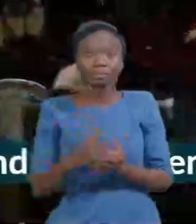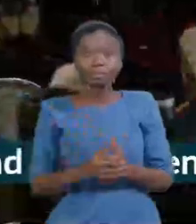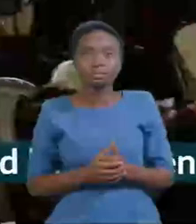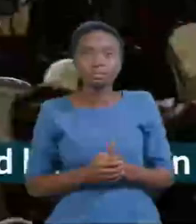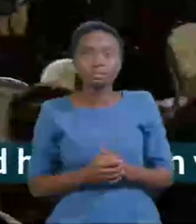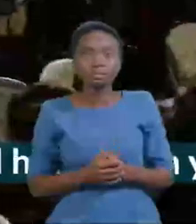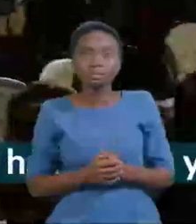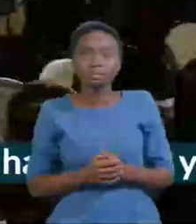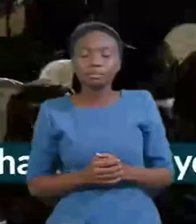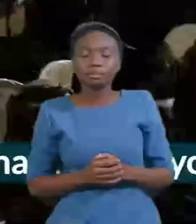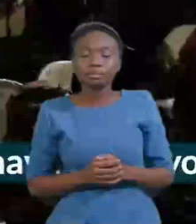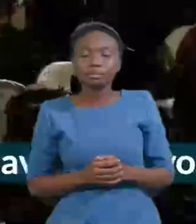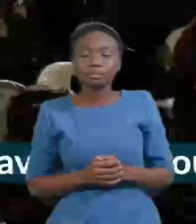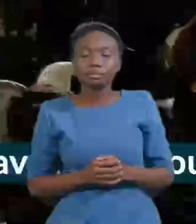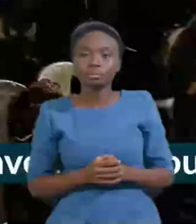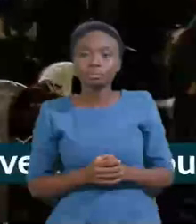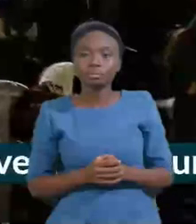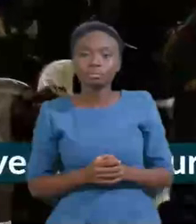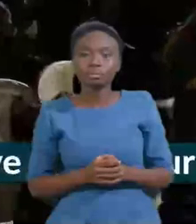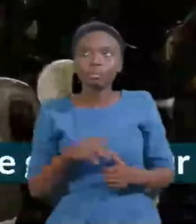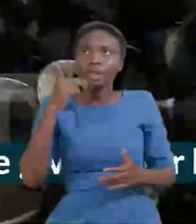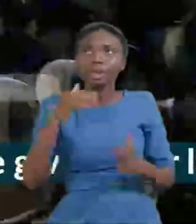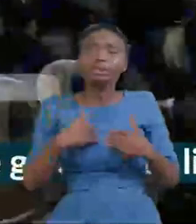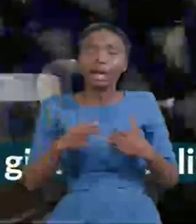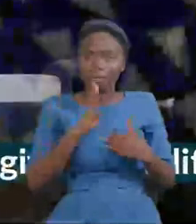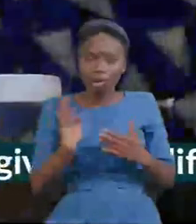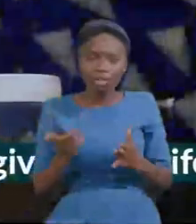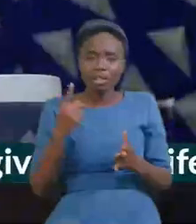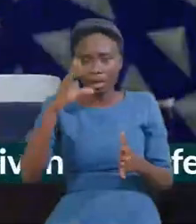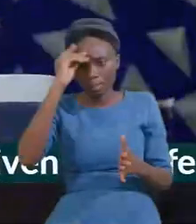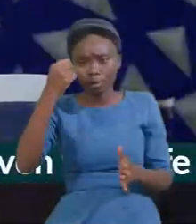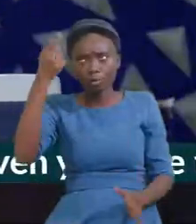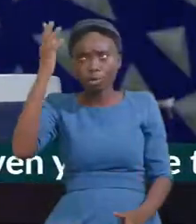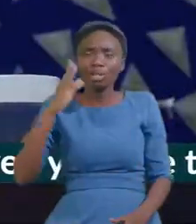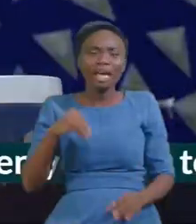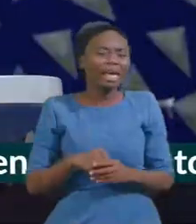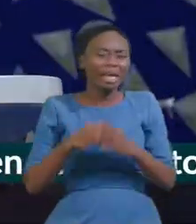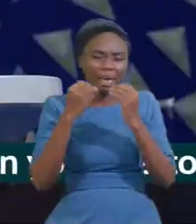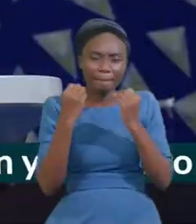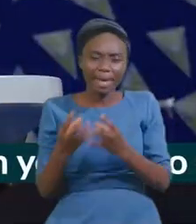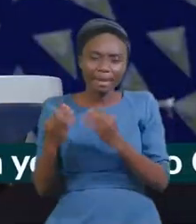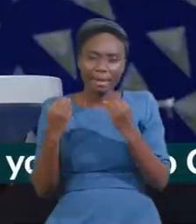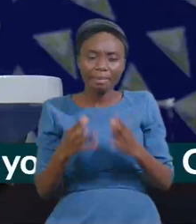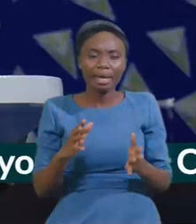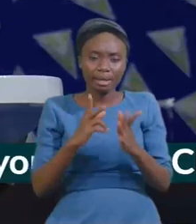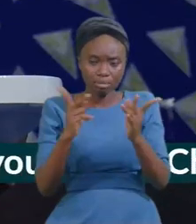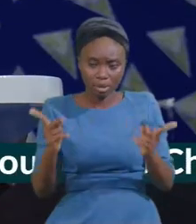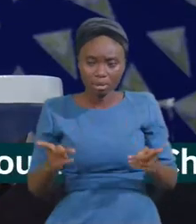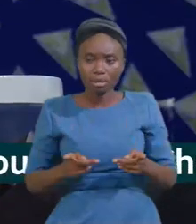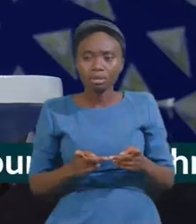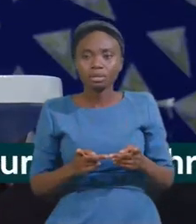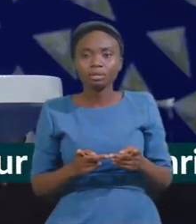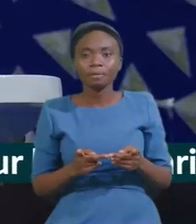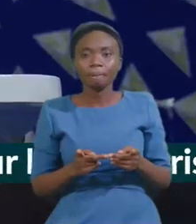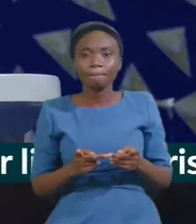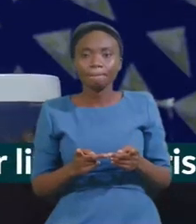dire amen. God has been using the man of God in many places. Dieu a utilisé l'homme de Dieu à plusieurs